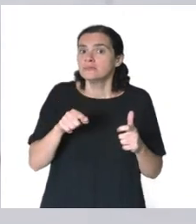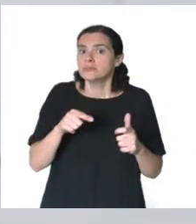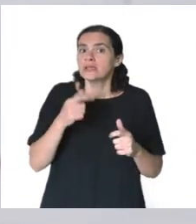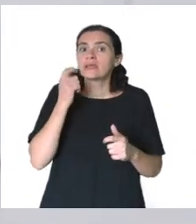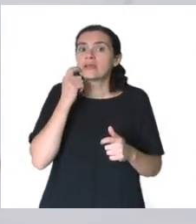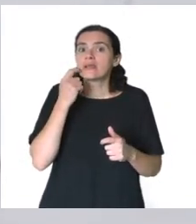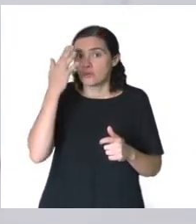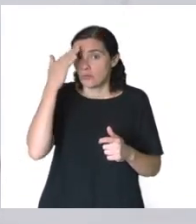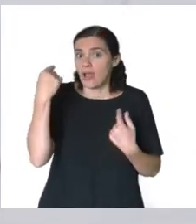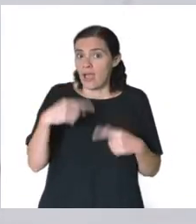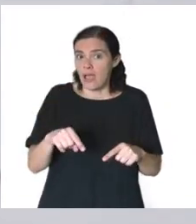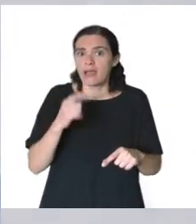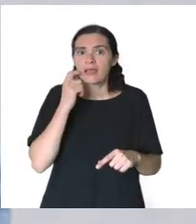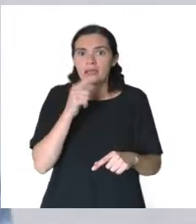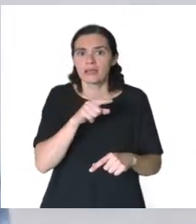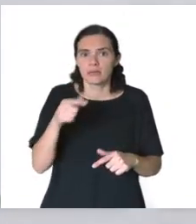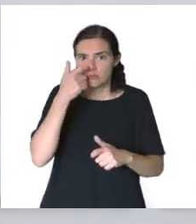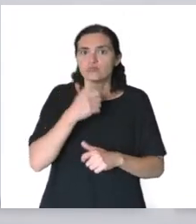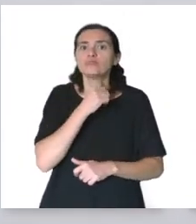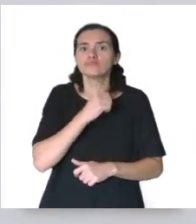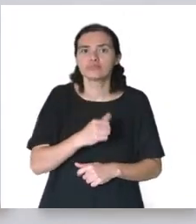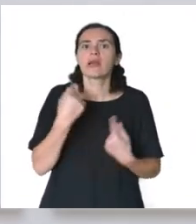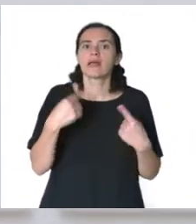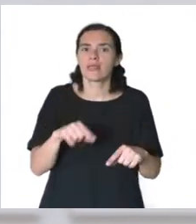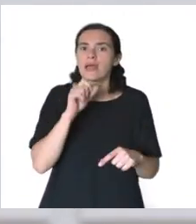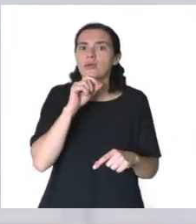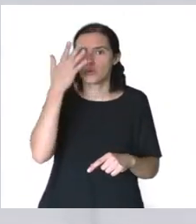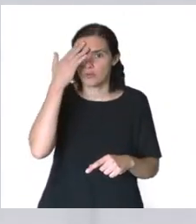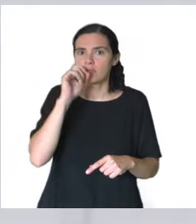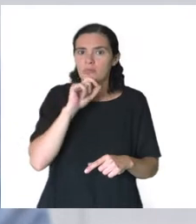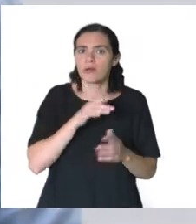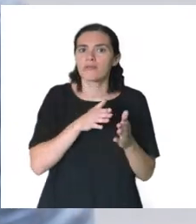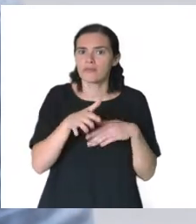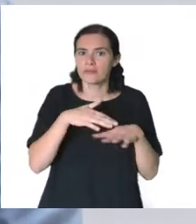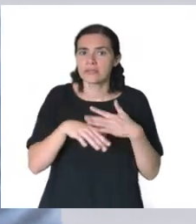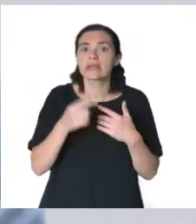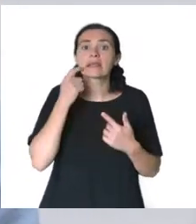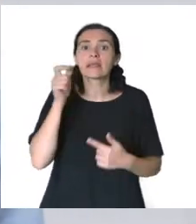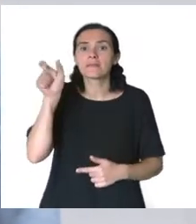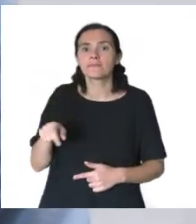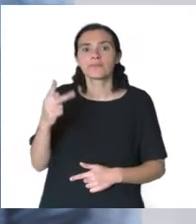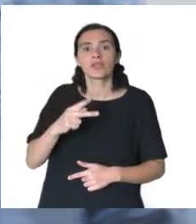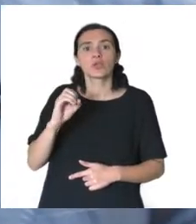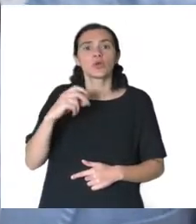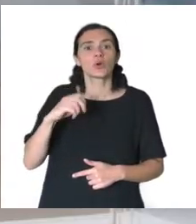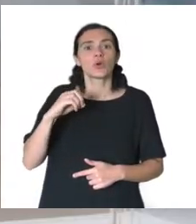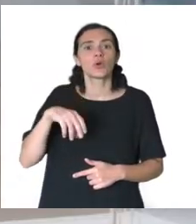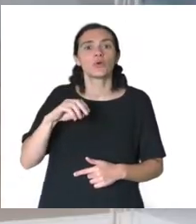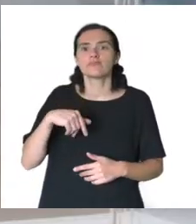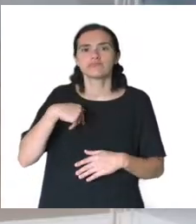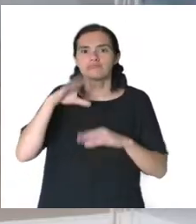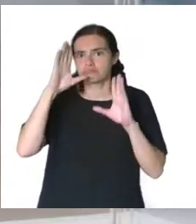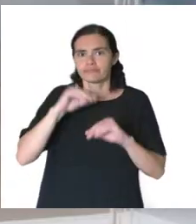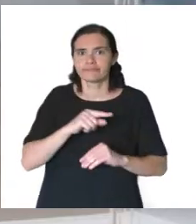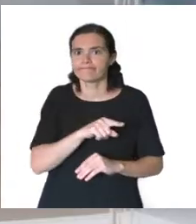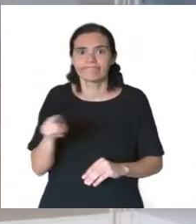The person who has the number is the authorized person to use the number is Yoko Ono. And we don't